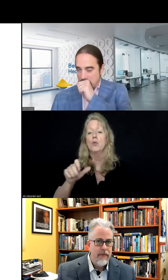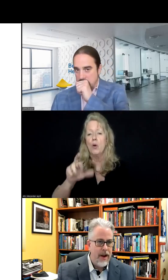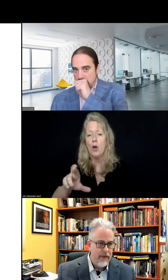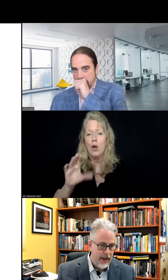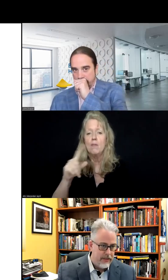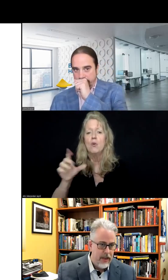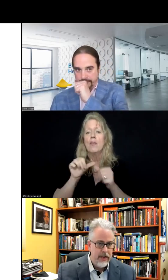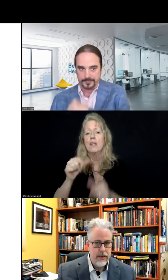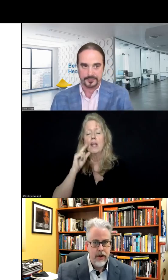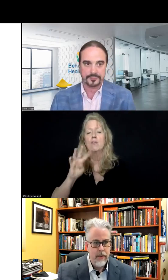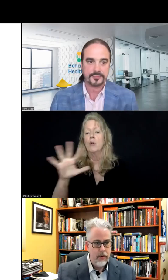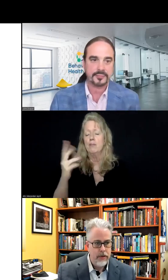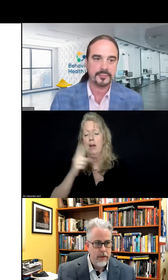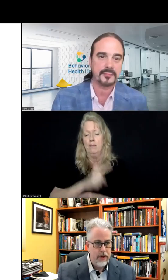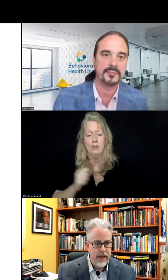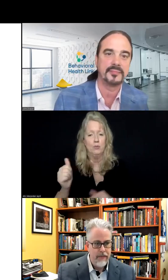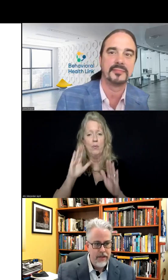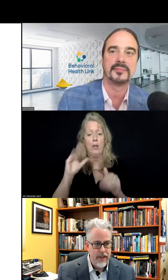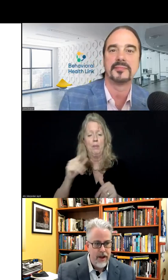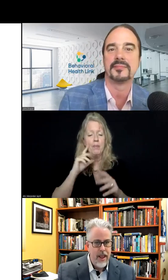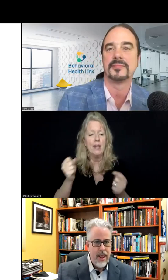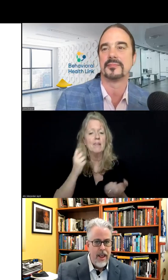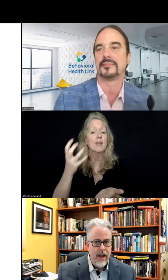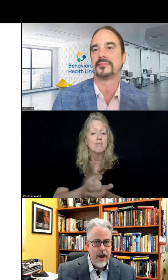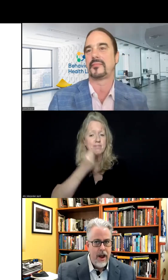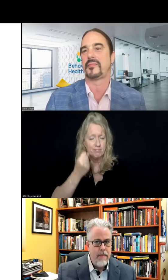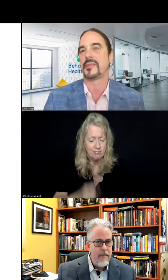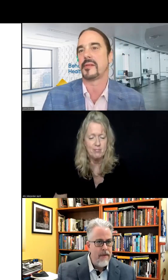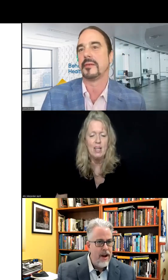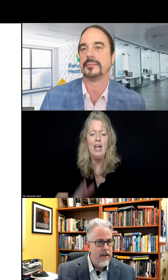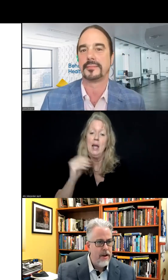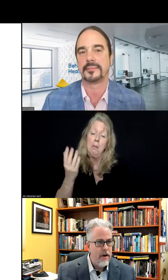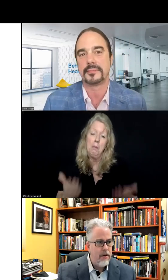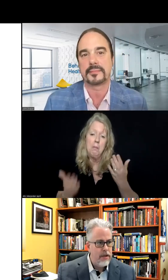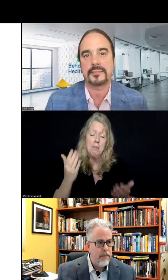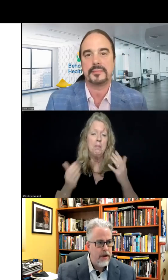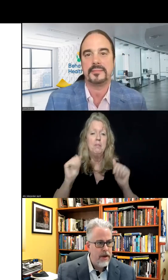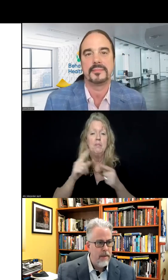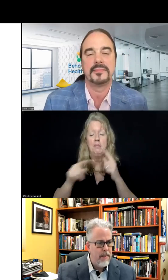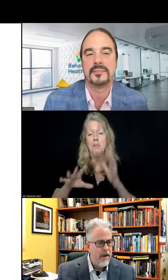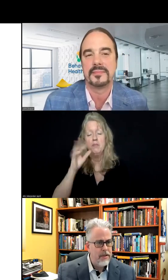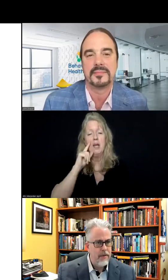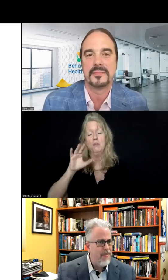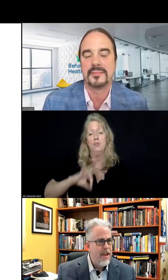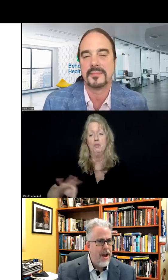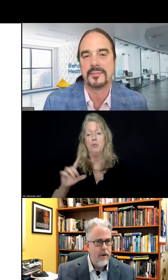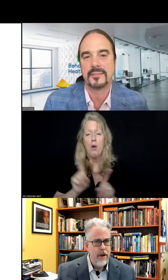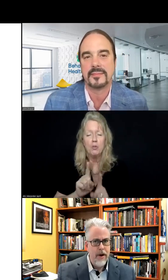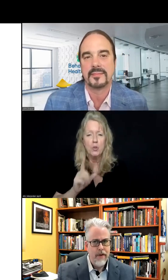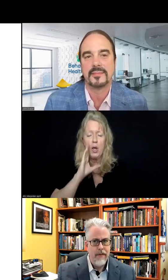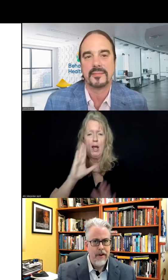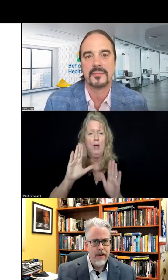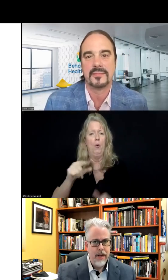next 45 days. And so I hope folks are able to take advantage of that and maybe find the article useful, but maybe also I